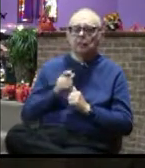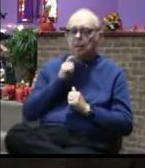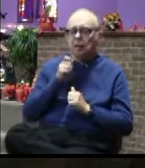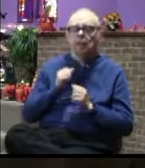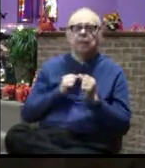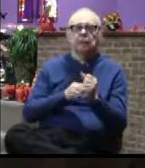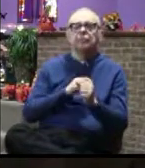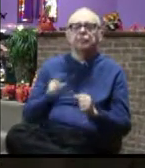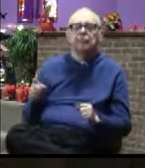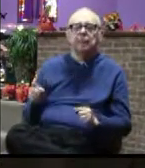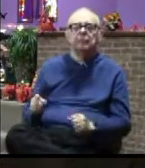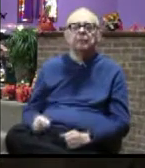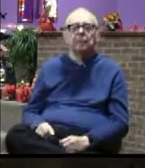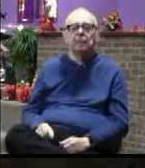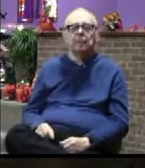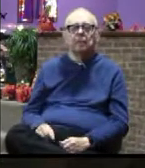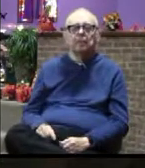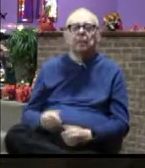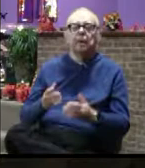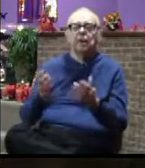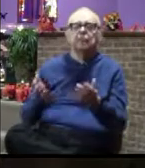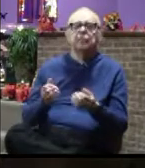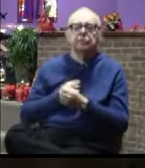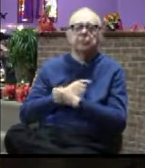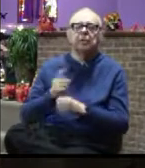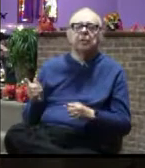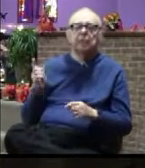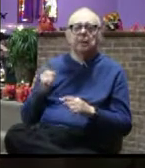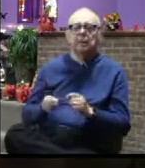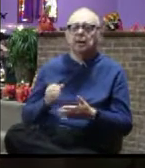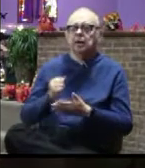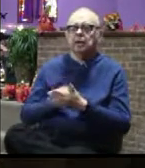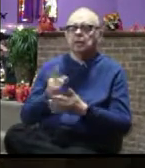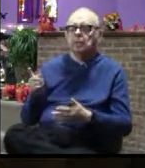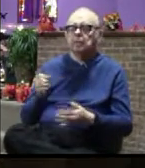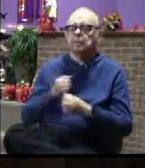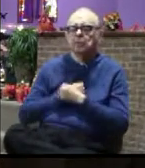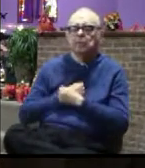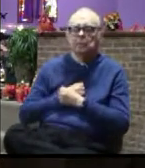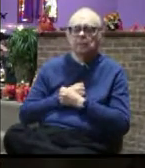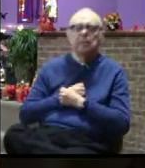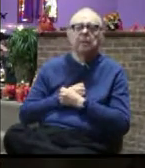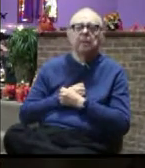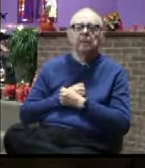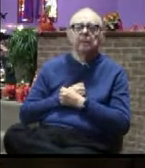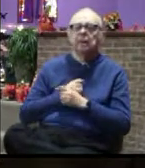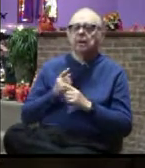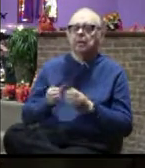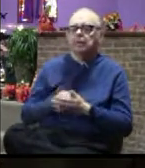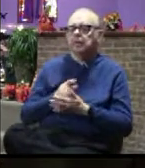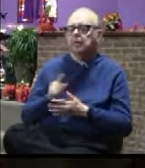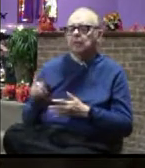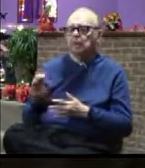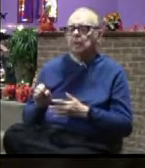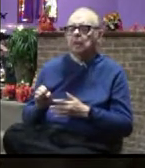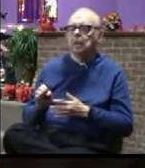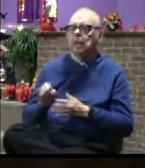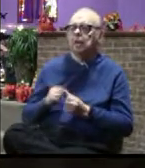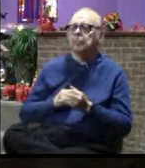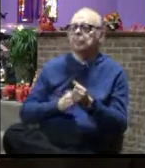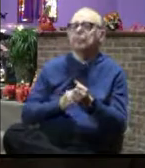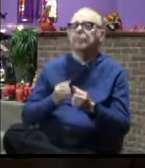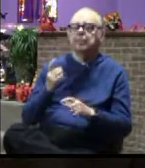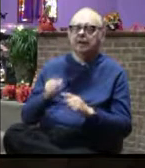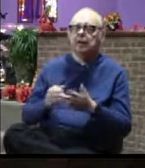who is pursuing them and wants to love them and can't help but love them can't help but be their God and can't help but